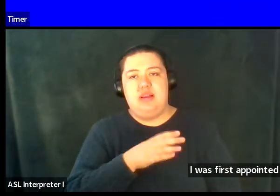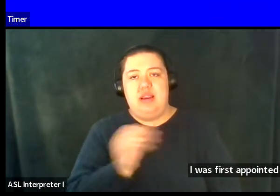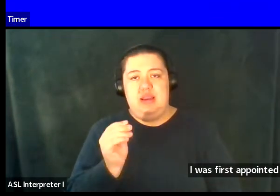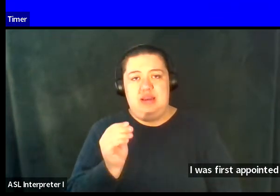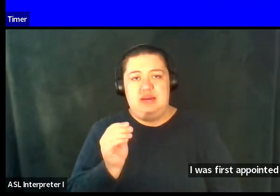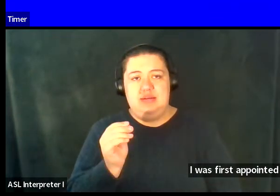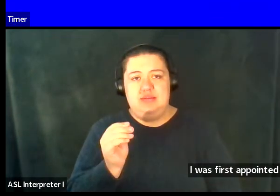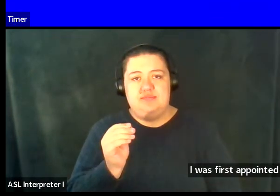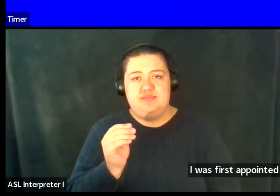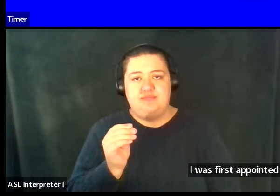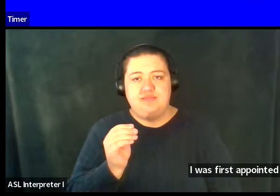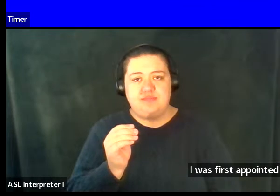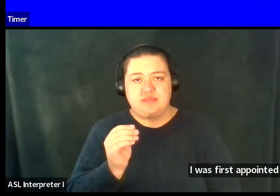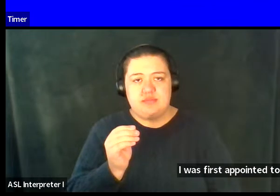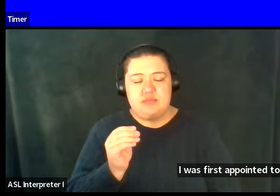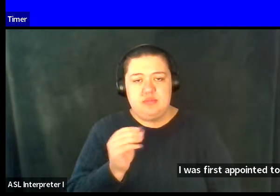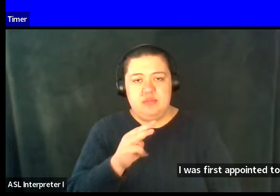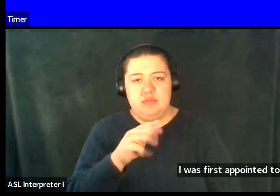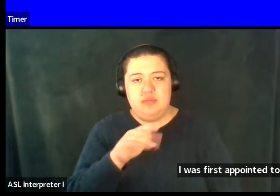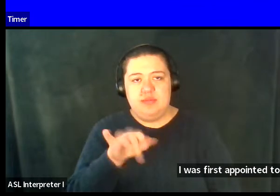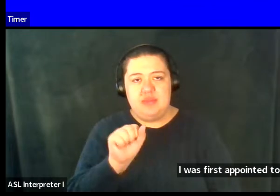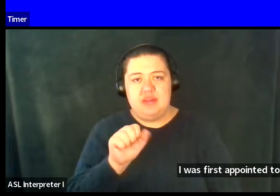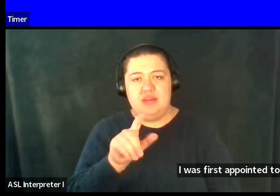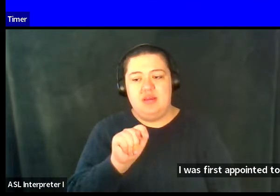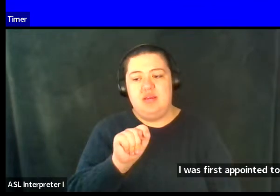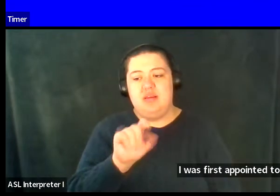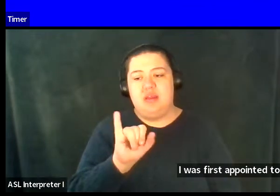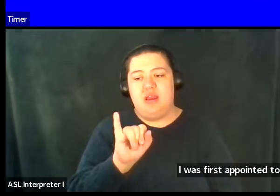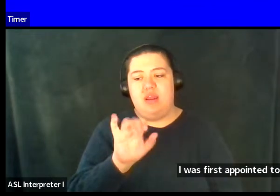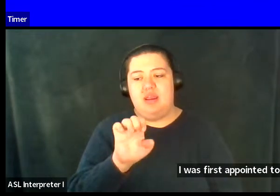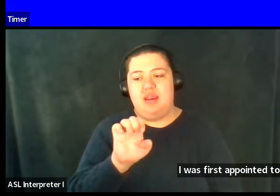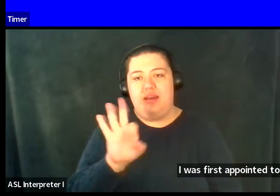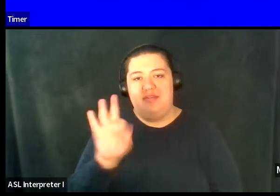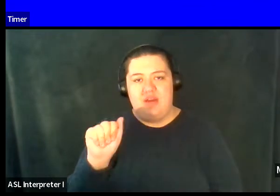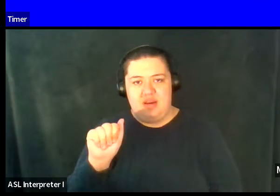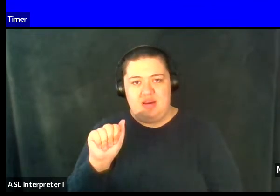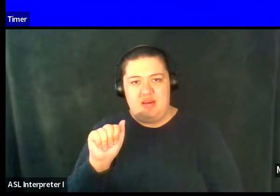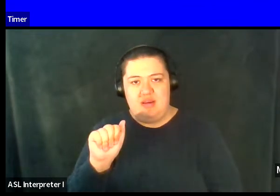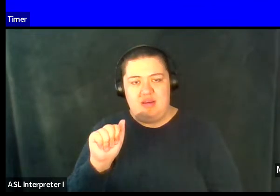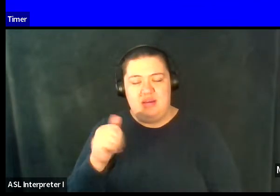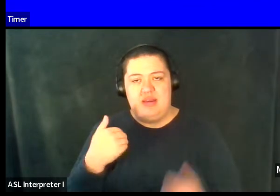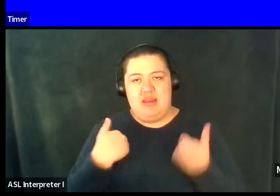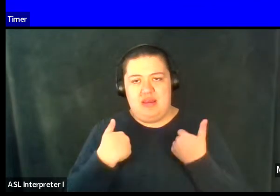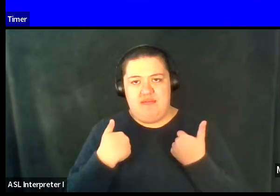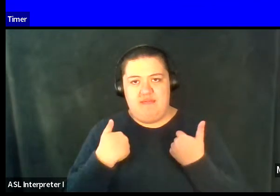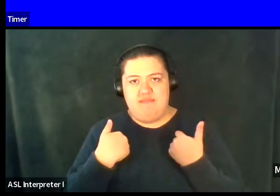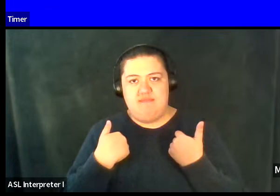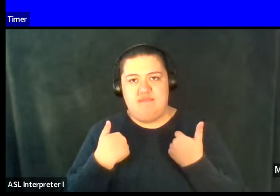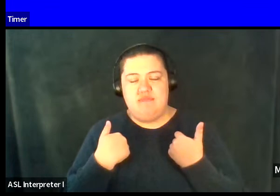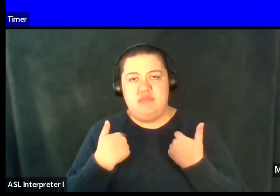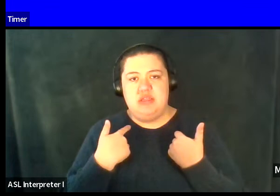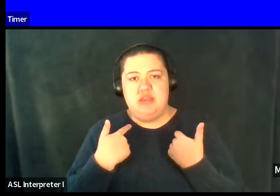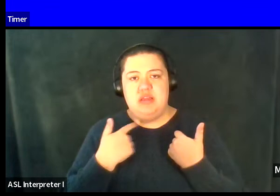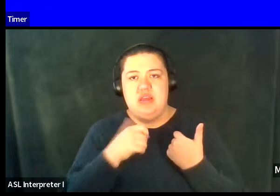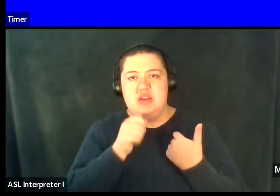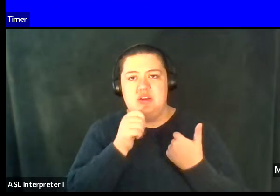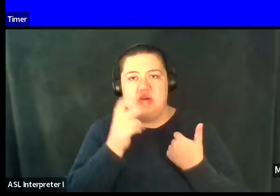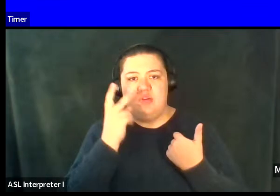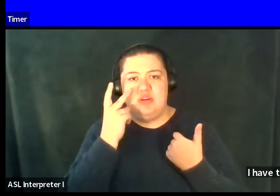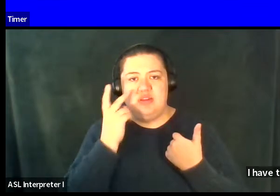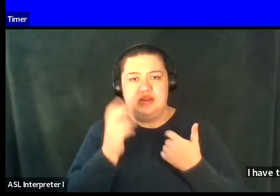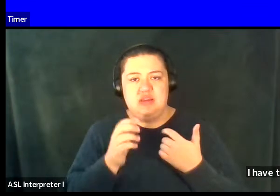And Ms. Taifa, I have that here. I don't see it readily,